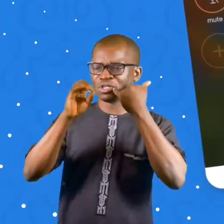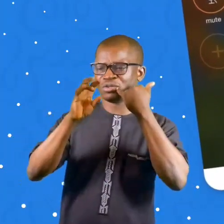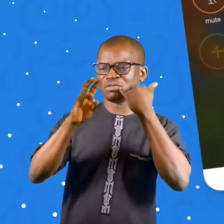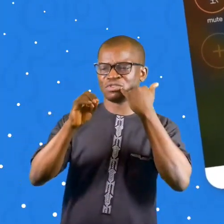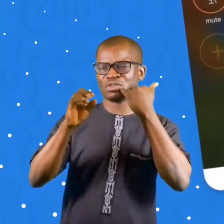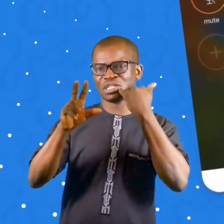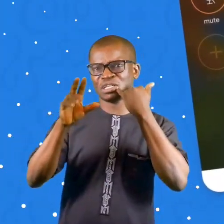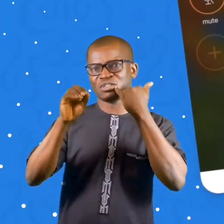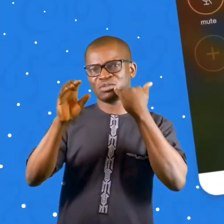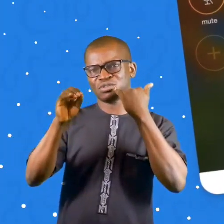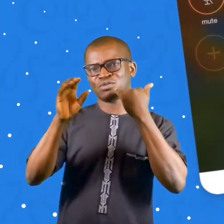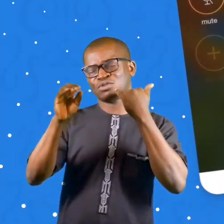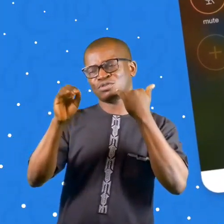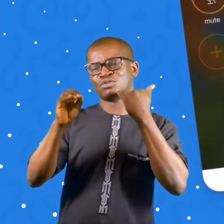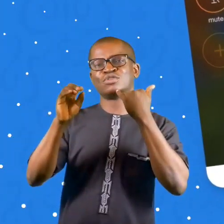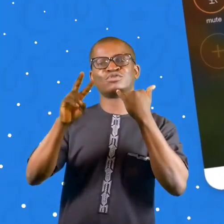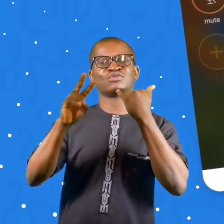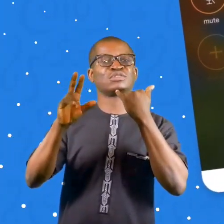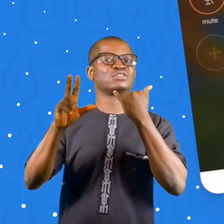hotline 0703